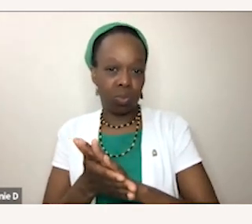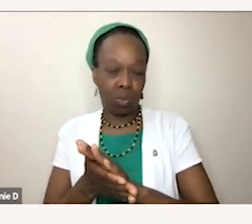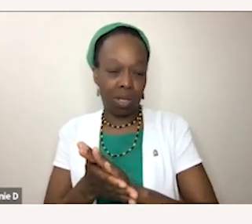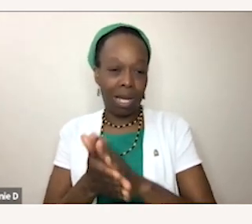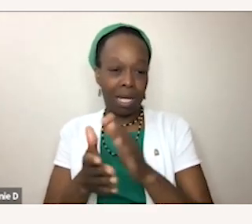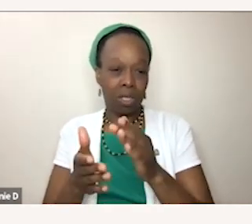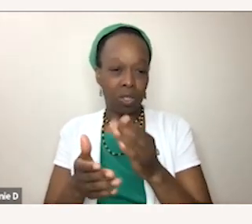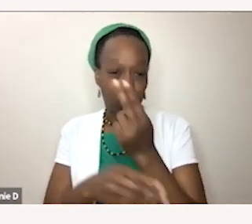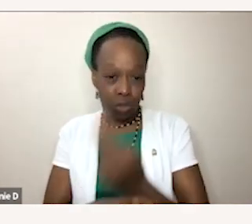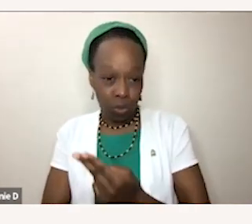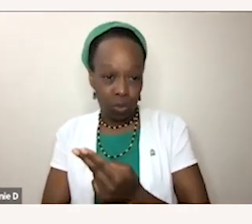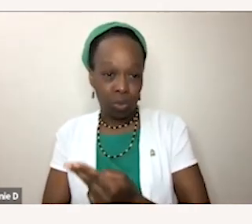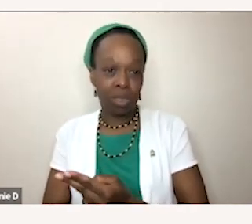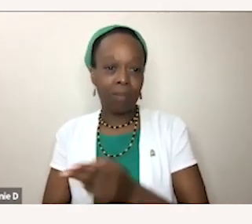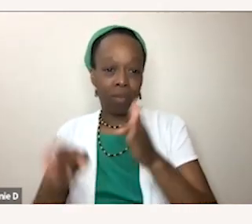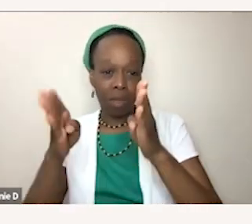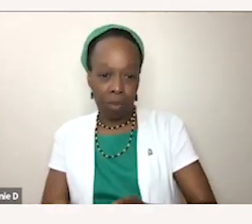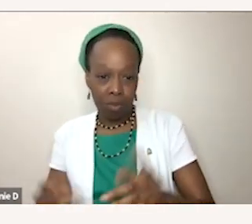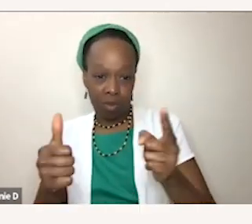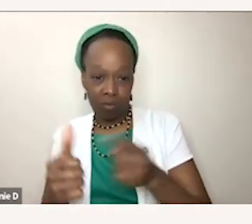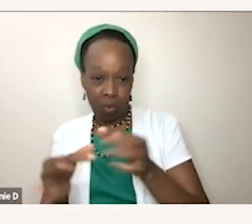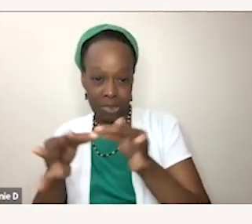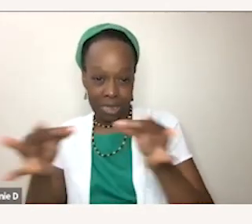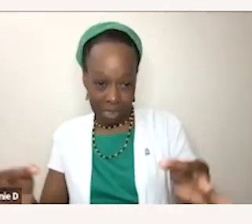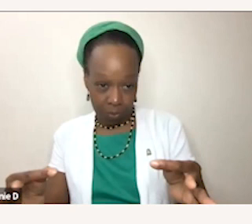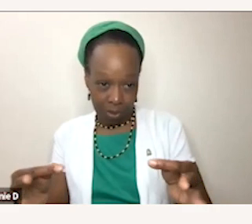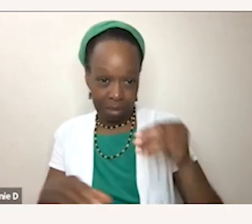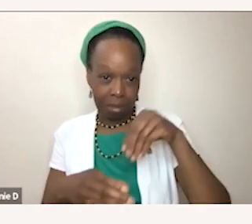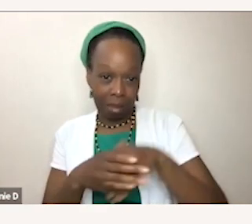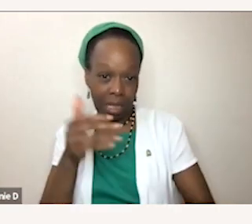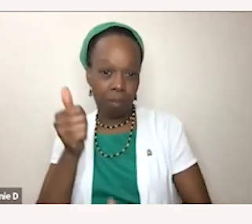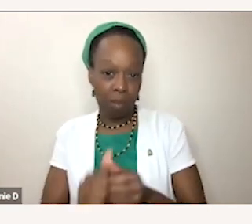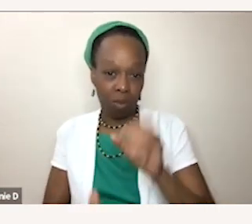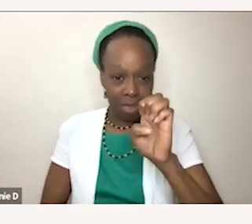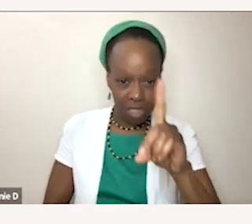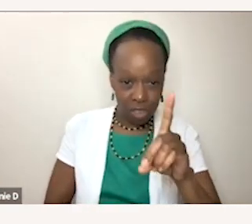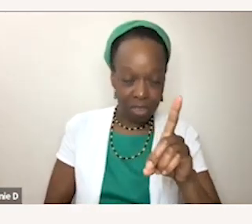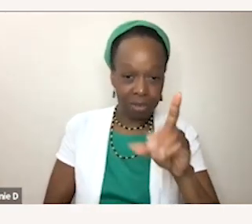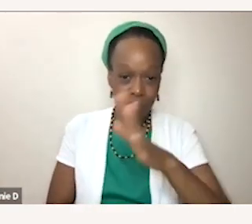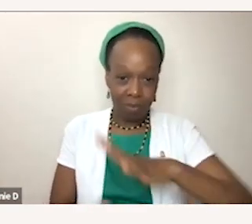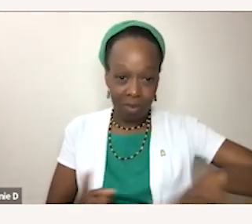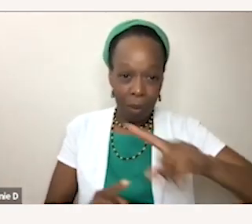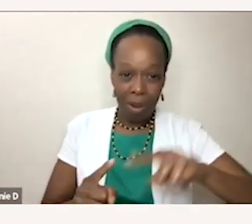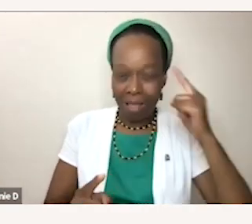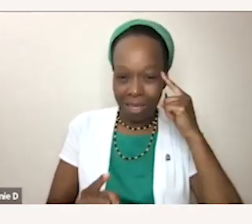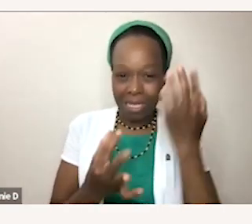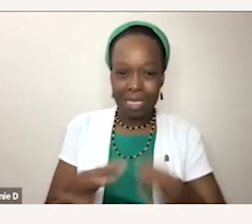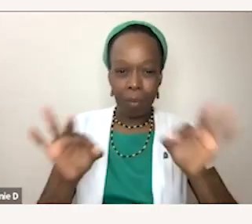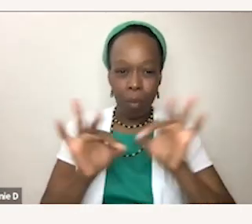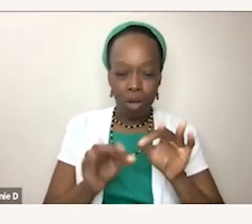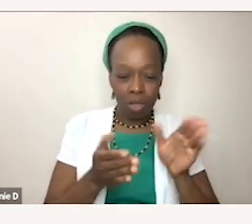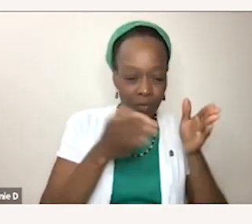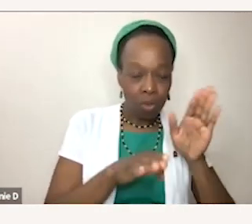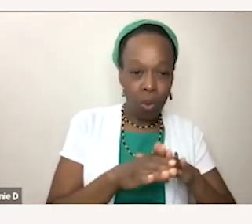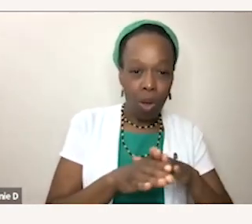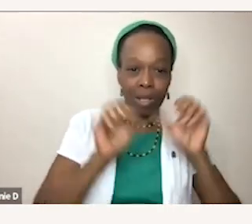is taught as what is best in most educational settings and programs. But I think what we're trying to show is actually the flexibility in being able to